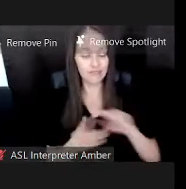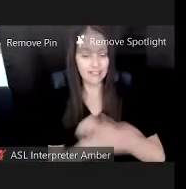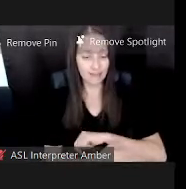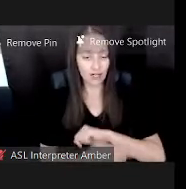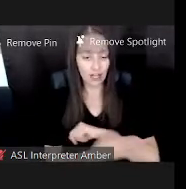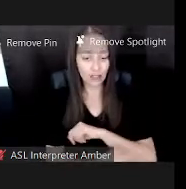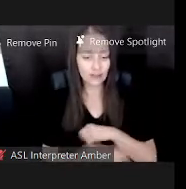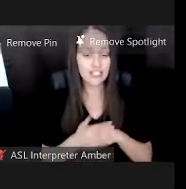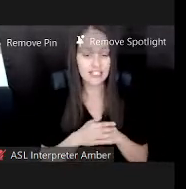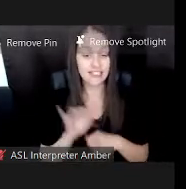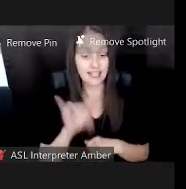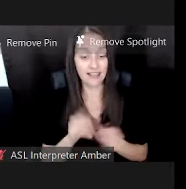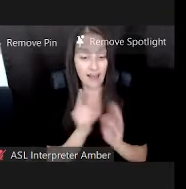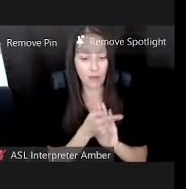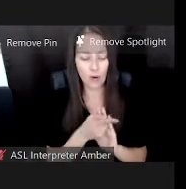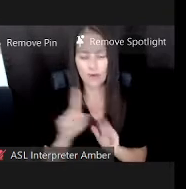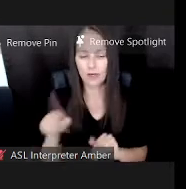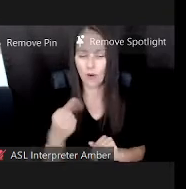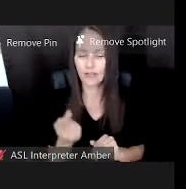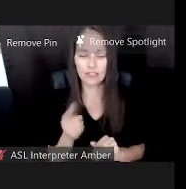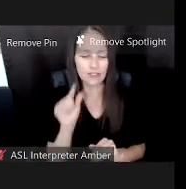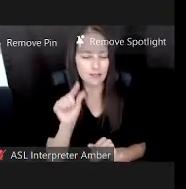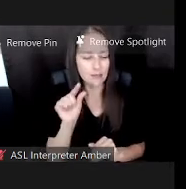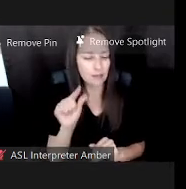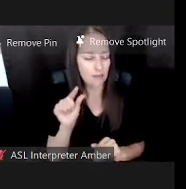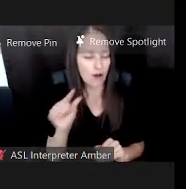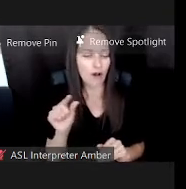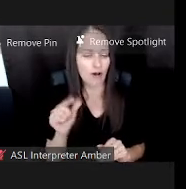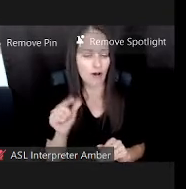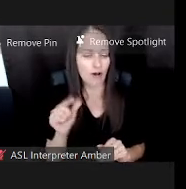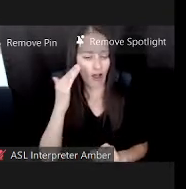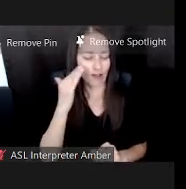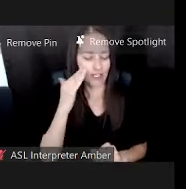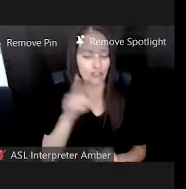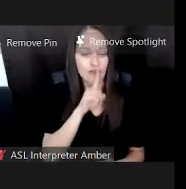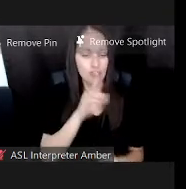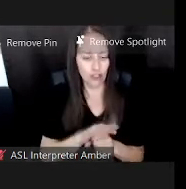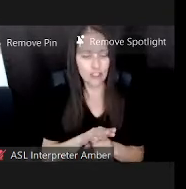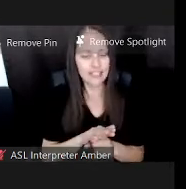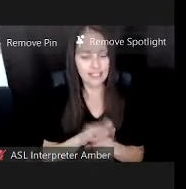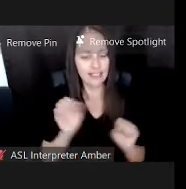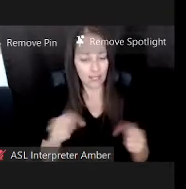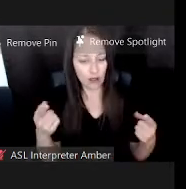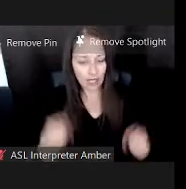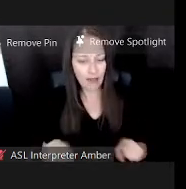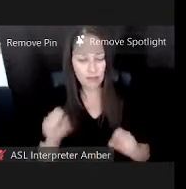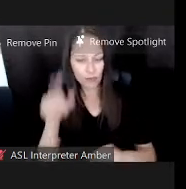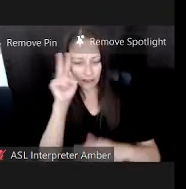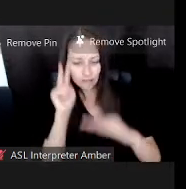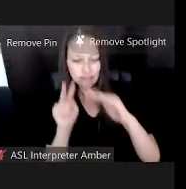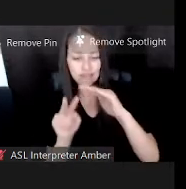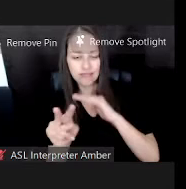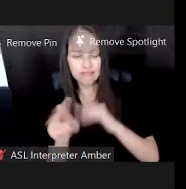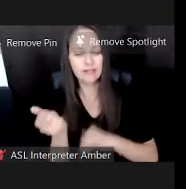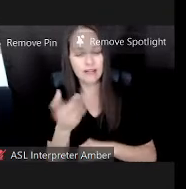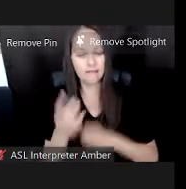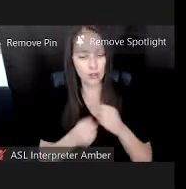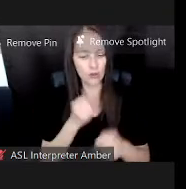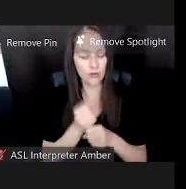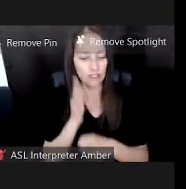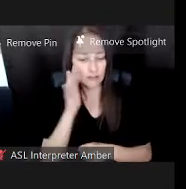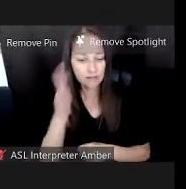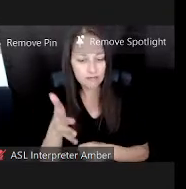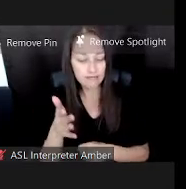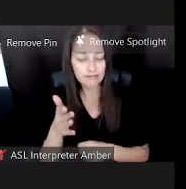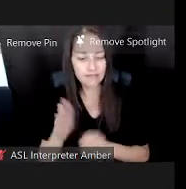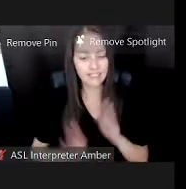whiff of certainty. There was a whiff. We could see a few years ahead. We could really forge these trust